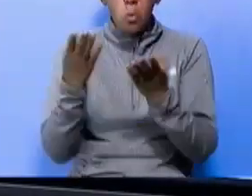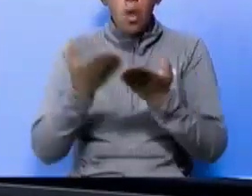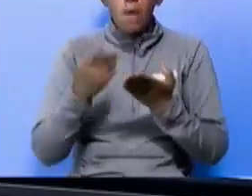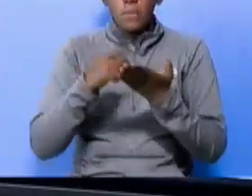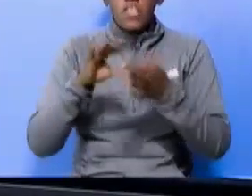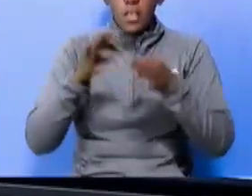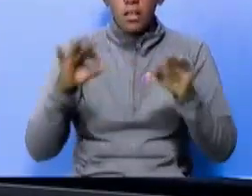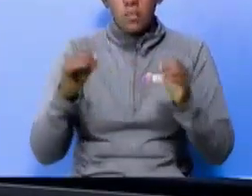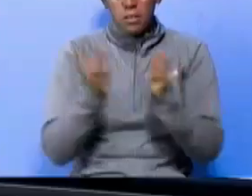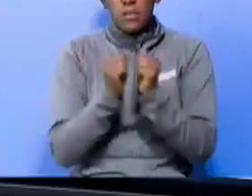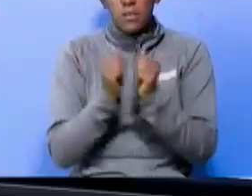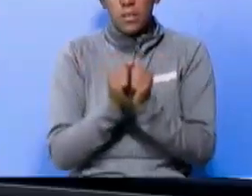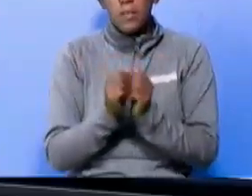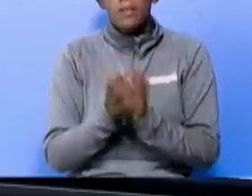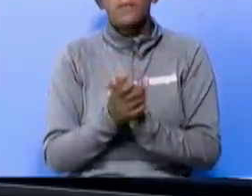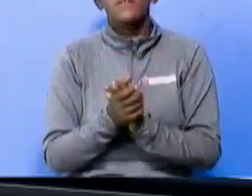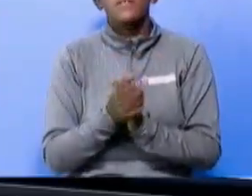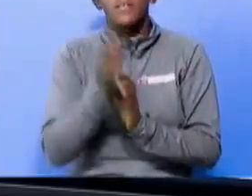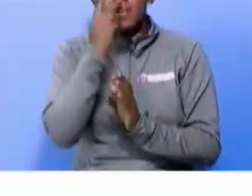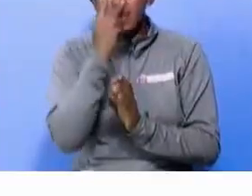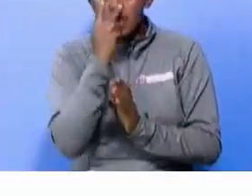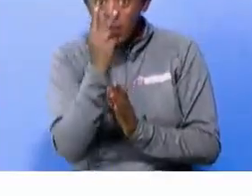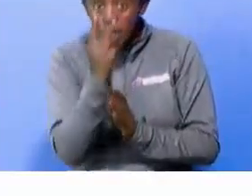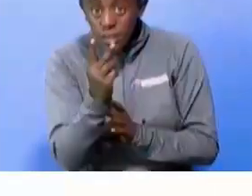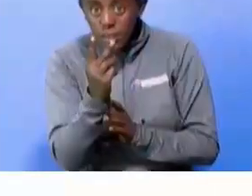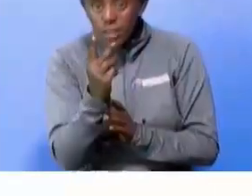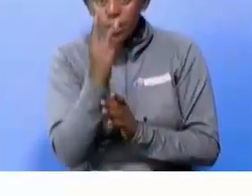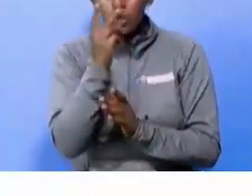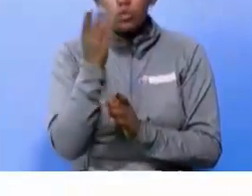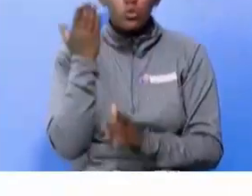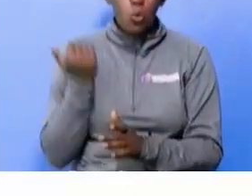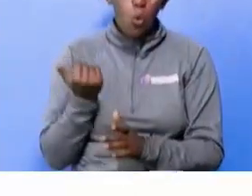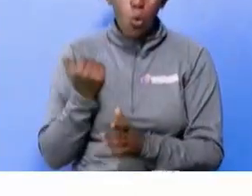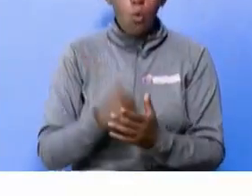forms. See, so.